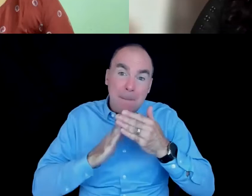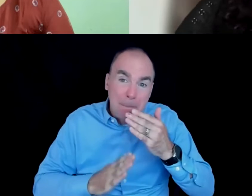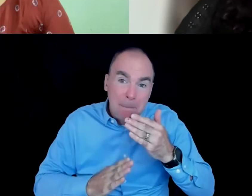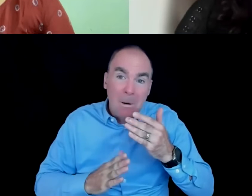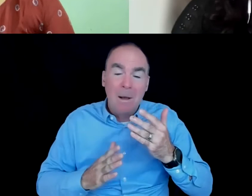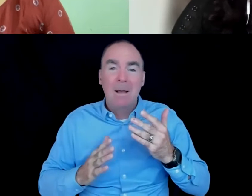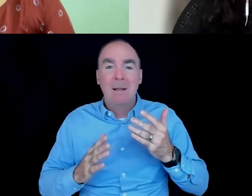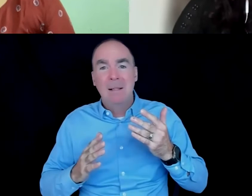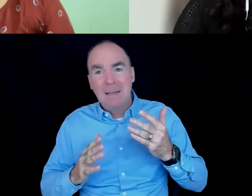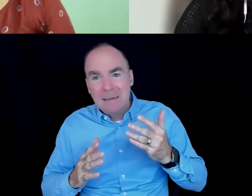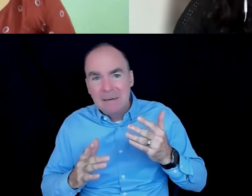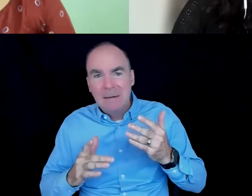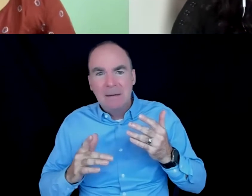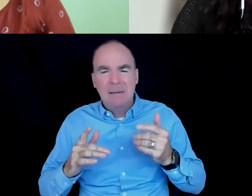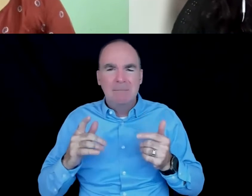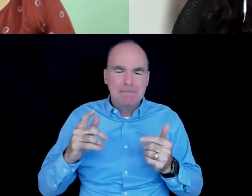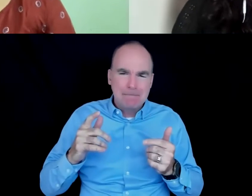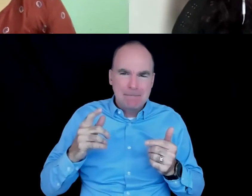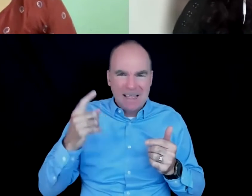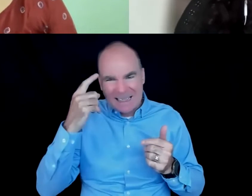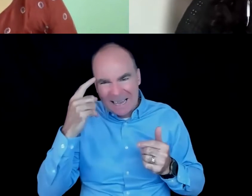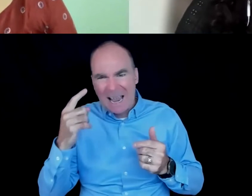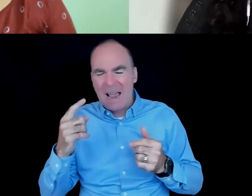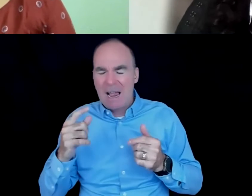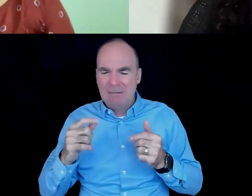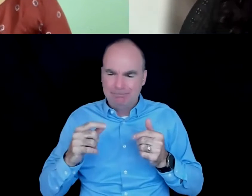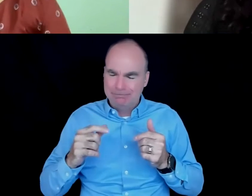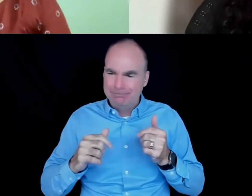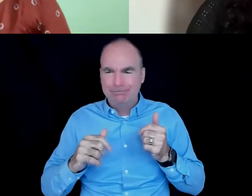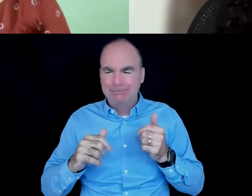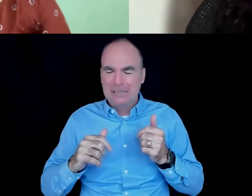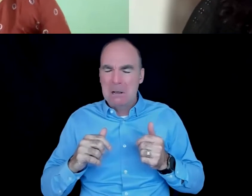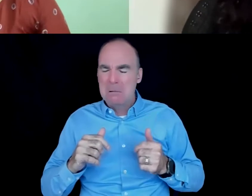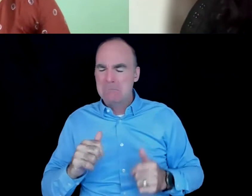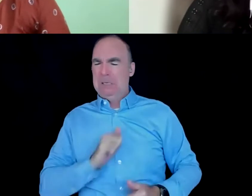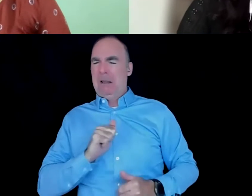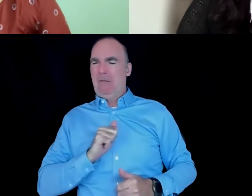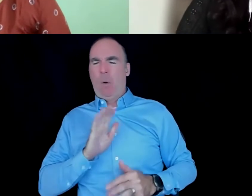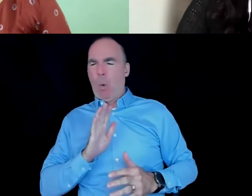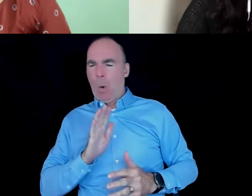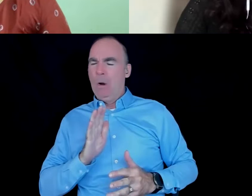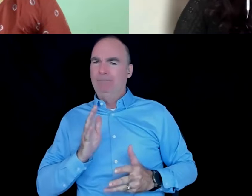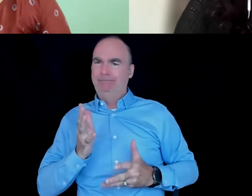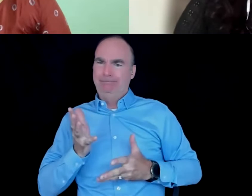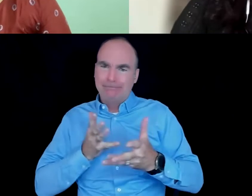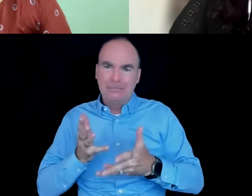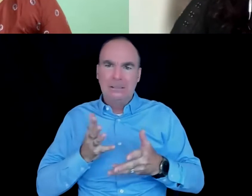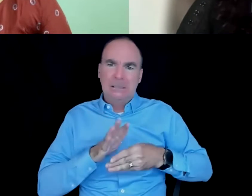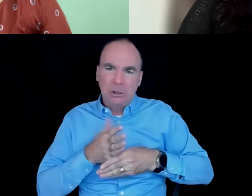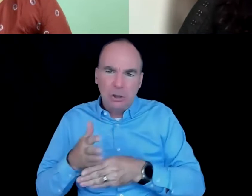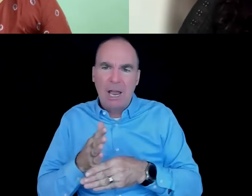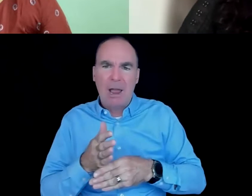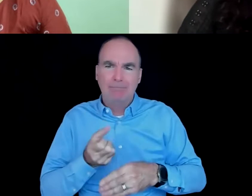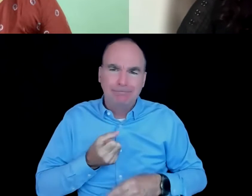the lifespan, you know, seeking out partnerships with one another and bringing that level of humility to our work,